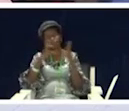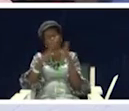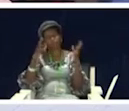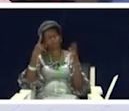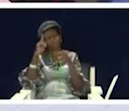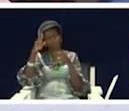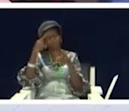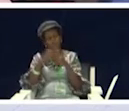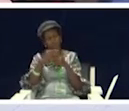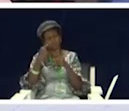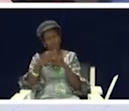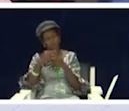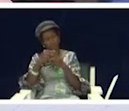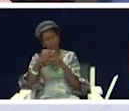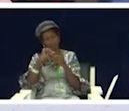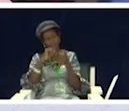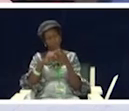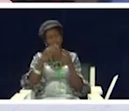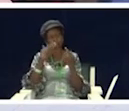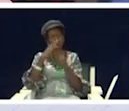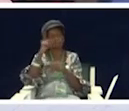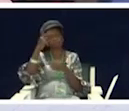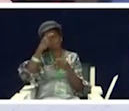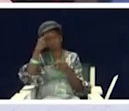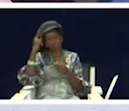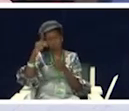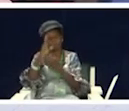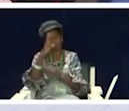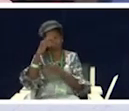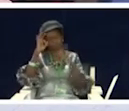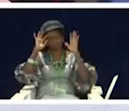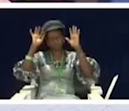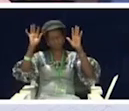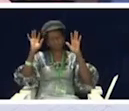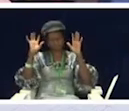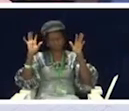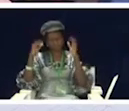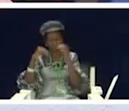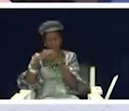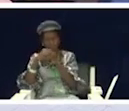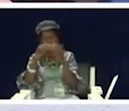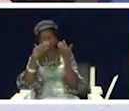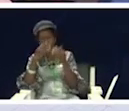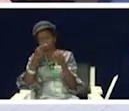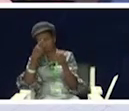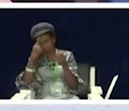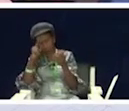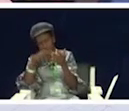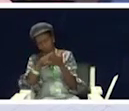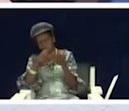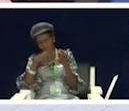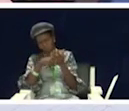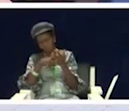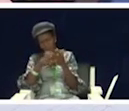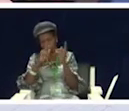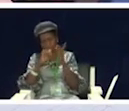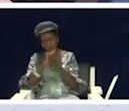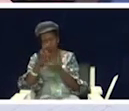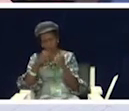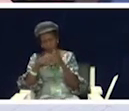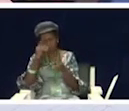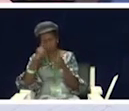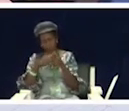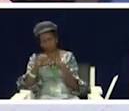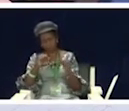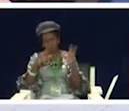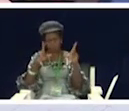word. I want to thank you because you're a God of wonders. Thank you for these people who have come forward to surrender their life